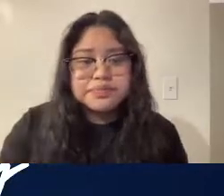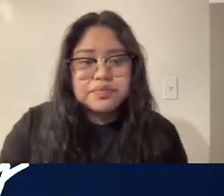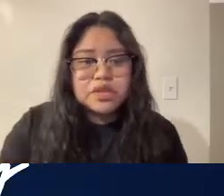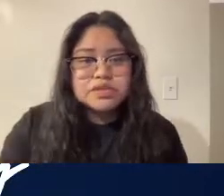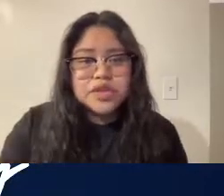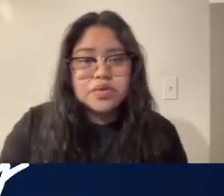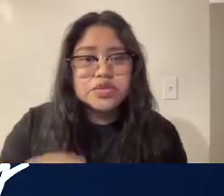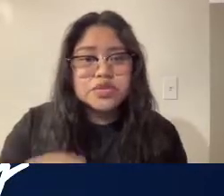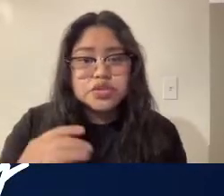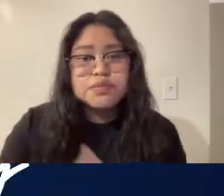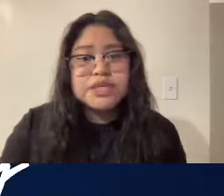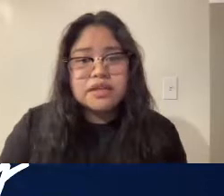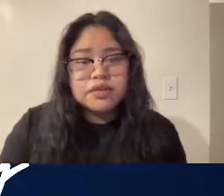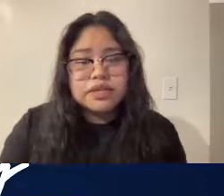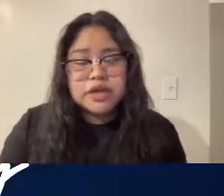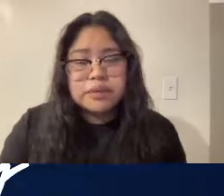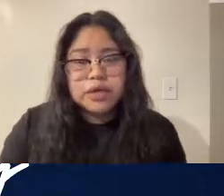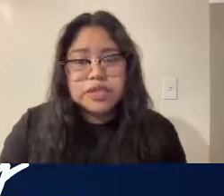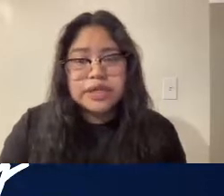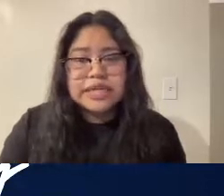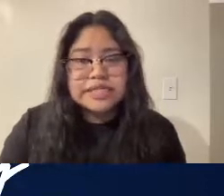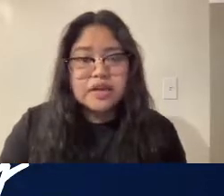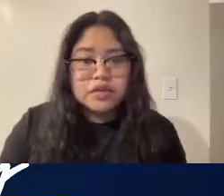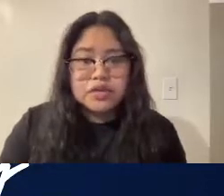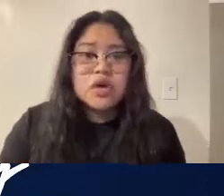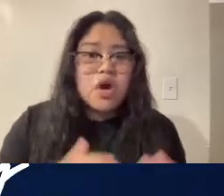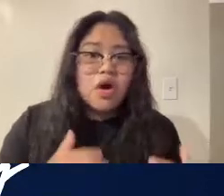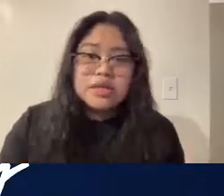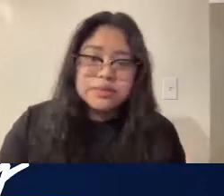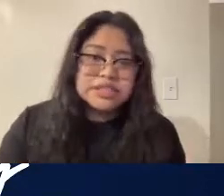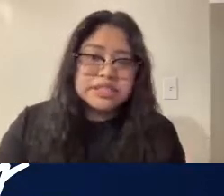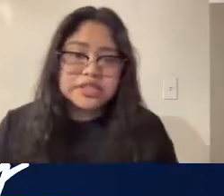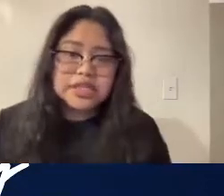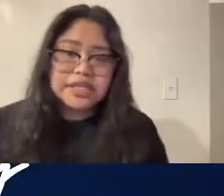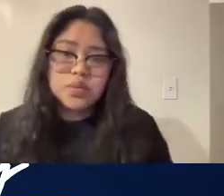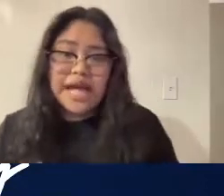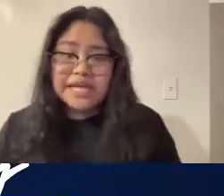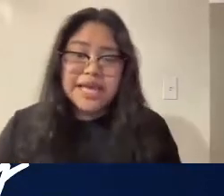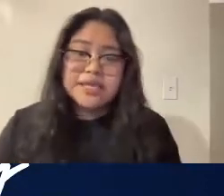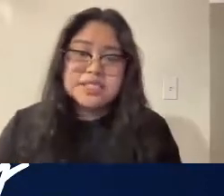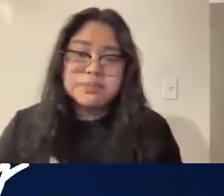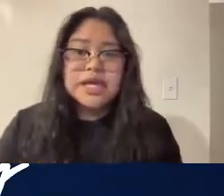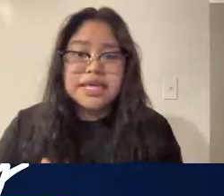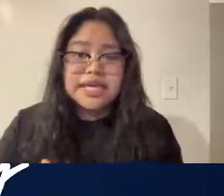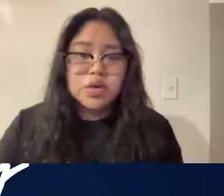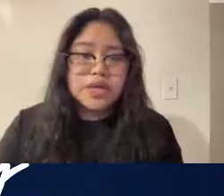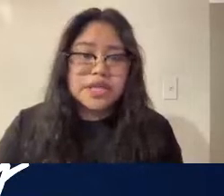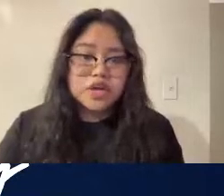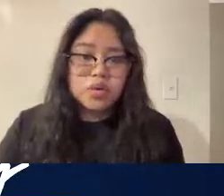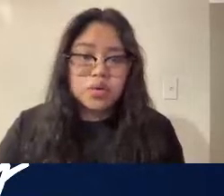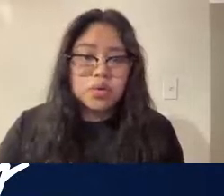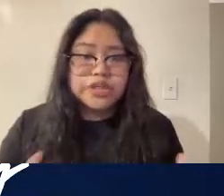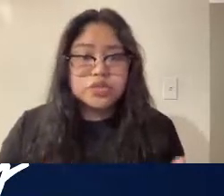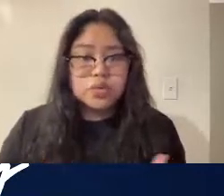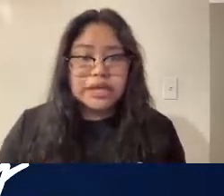victory. So to be in the California Democratic Party's organizing efforts, all assembly district delegates will be asked to plug in with